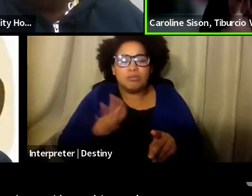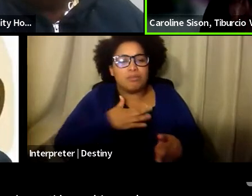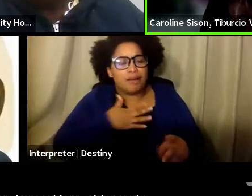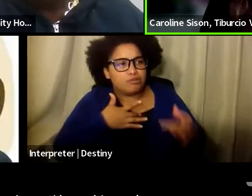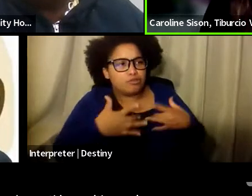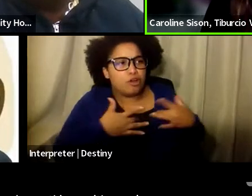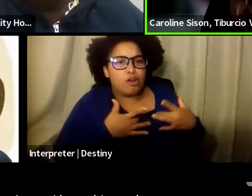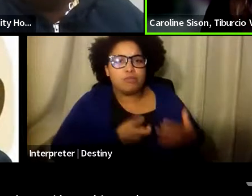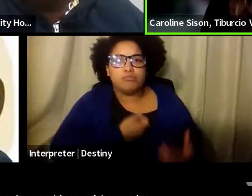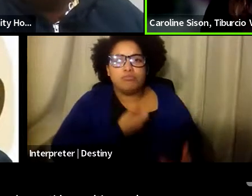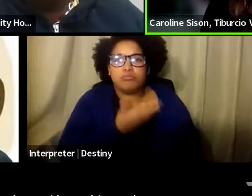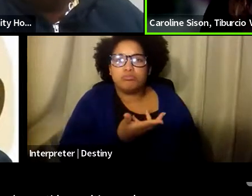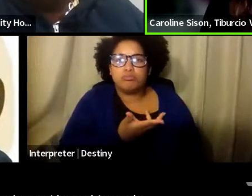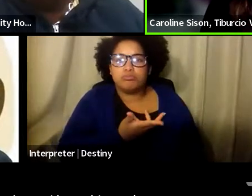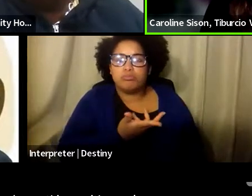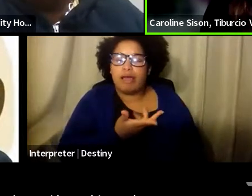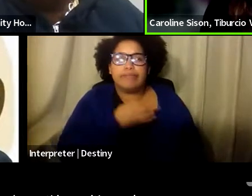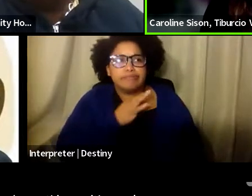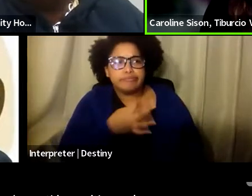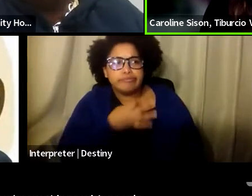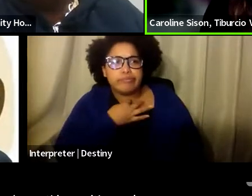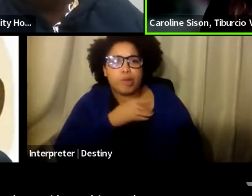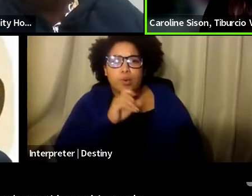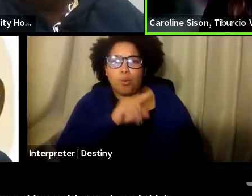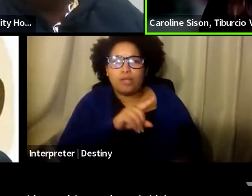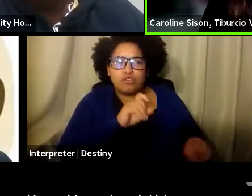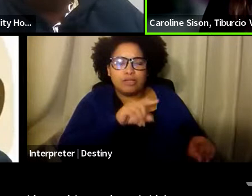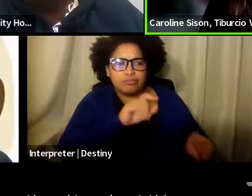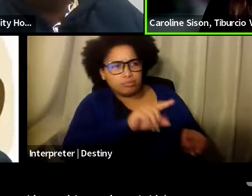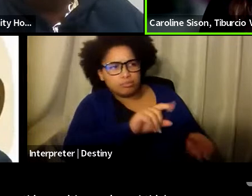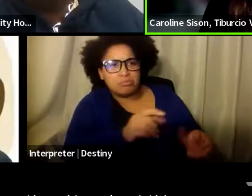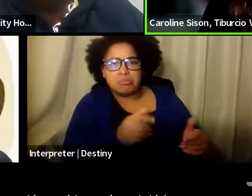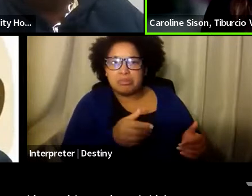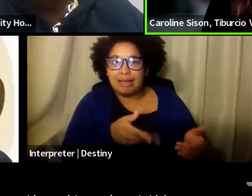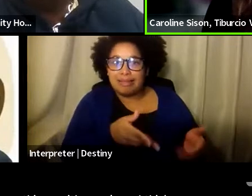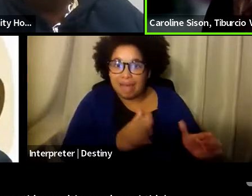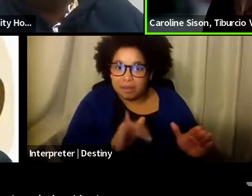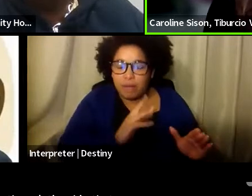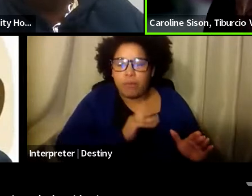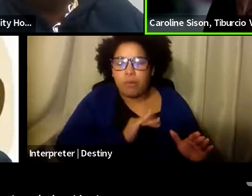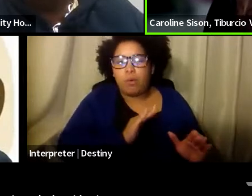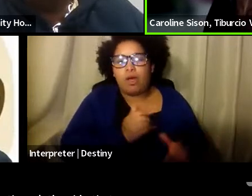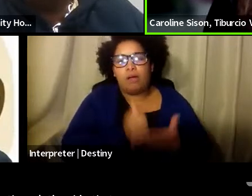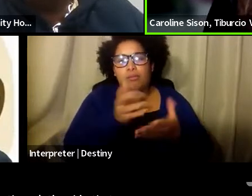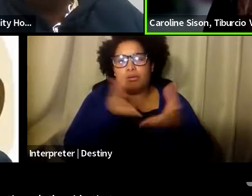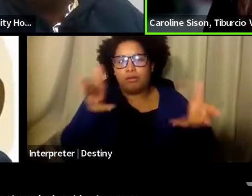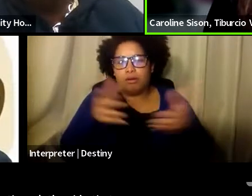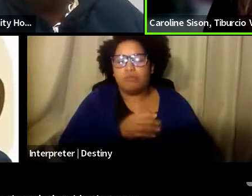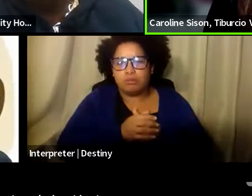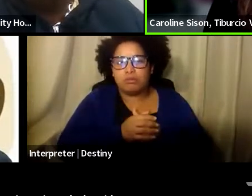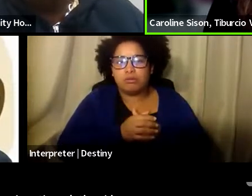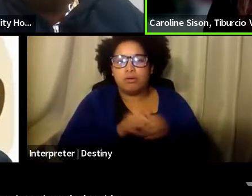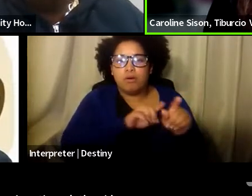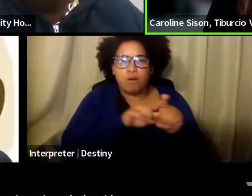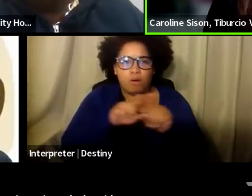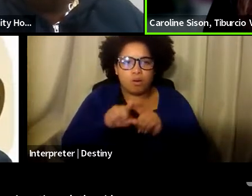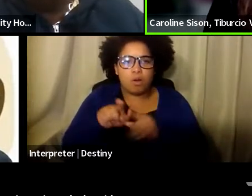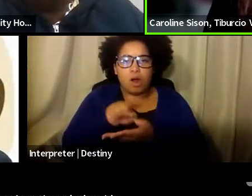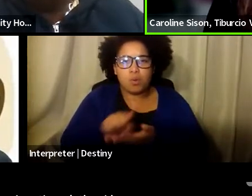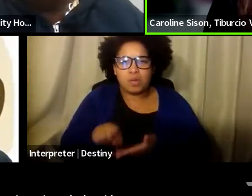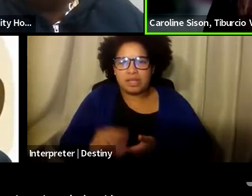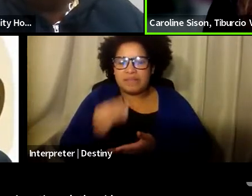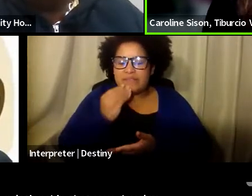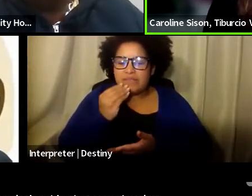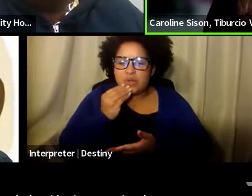and ask questions was really helpful. We also shared information at our weekly food